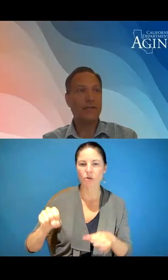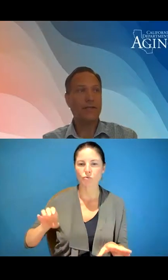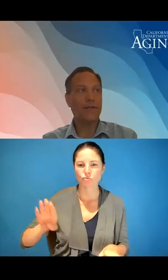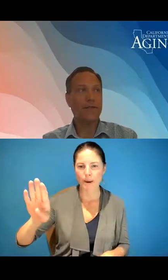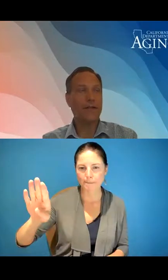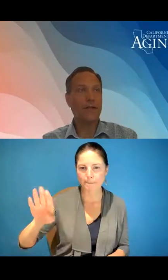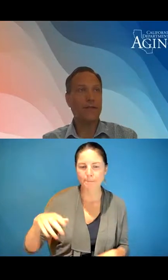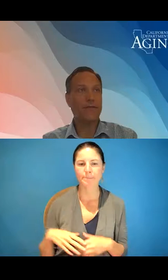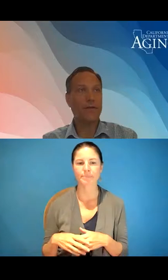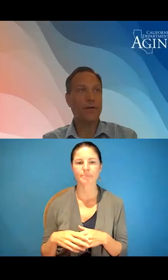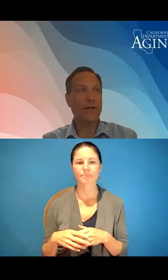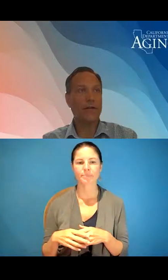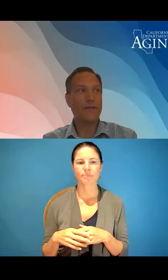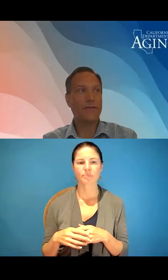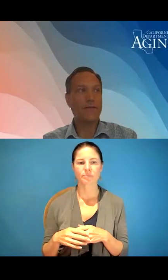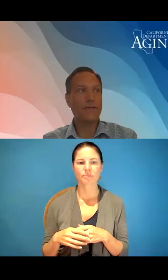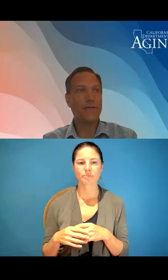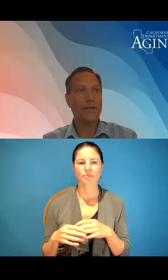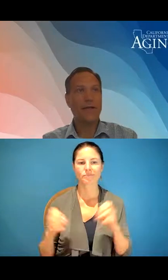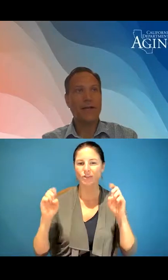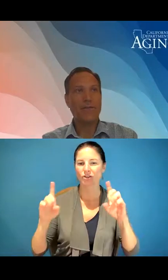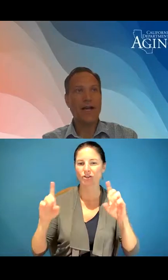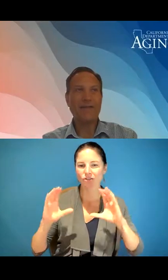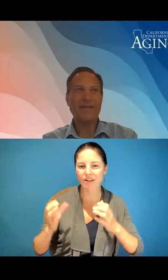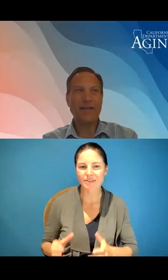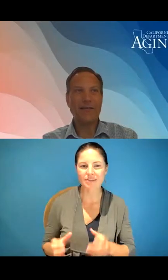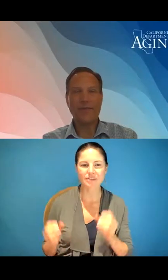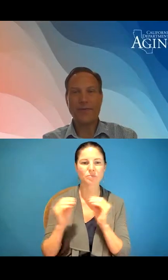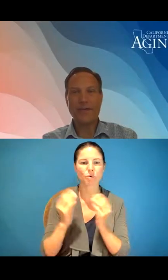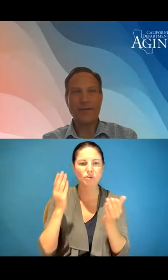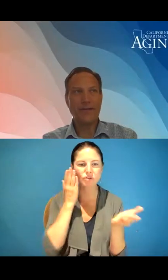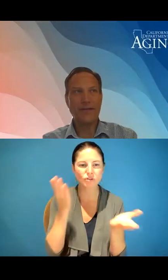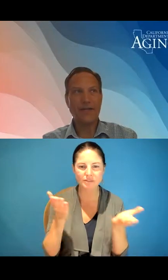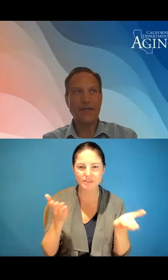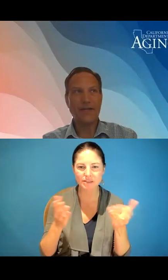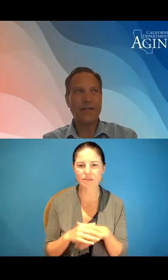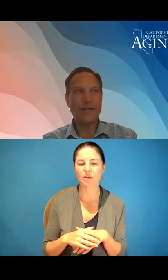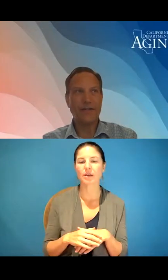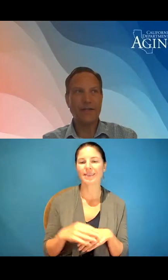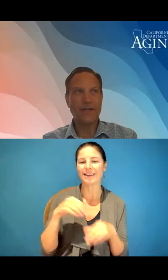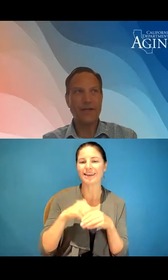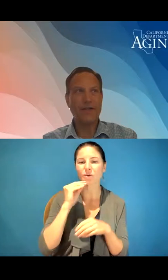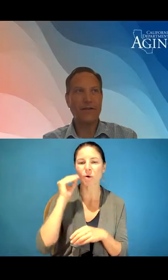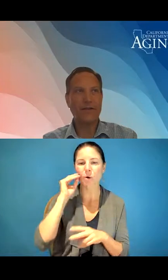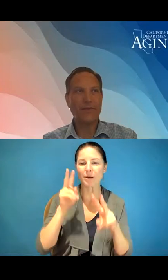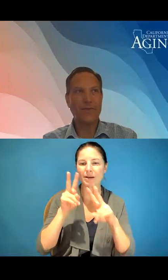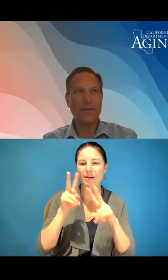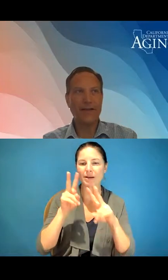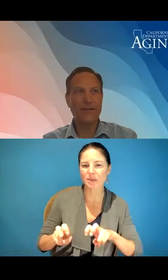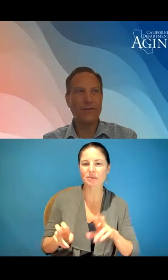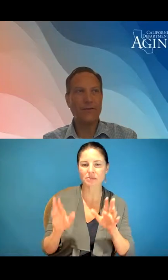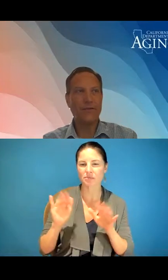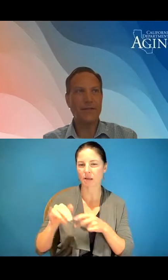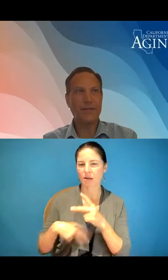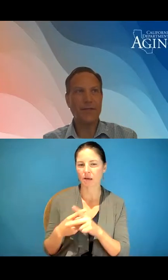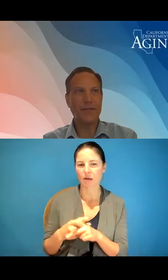education classes, and several more services. I would say that during the pandemic, there might have been a slight slowdown in terms of providing